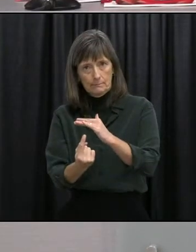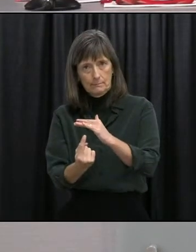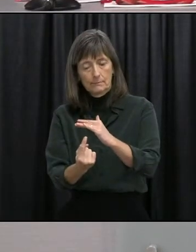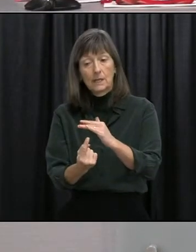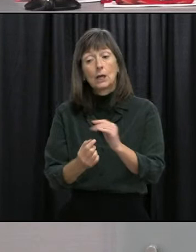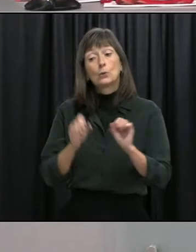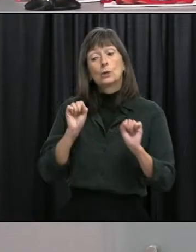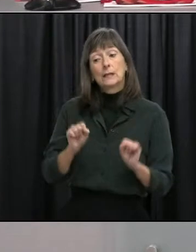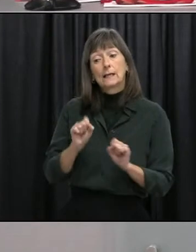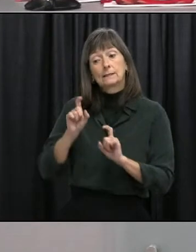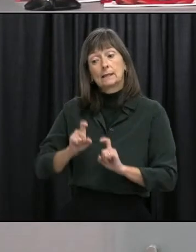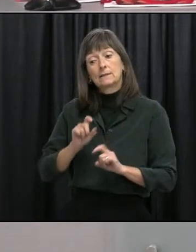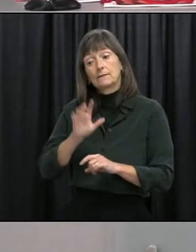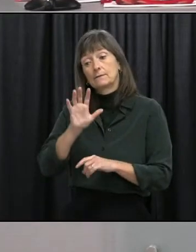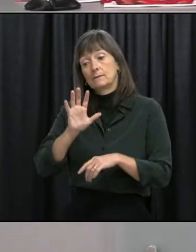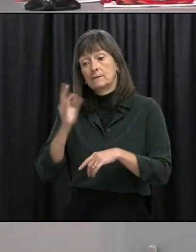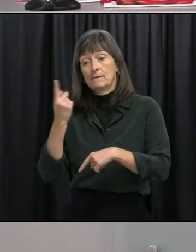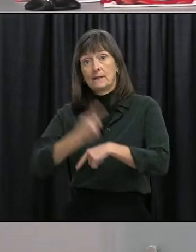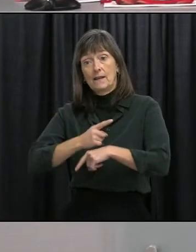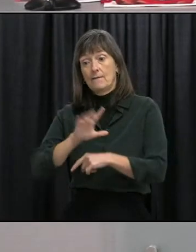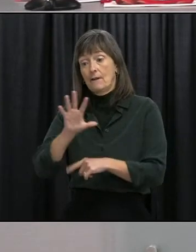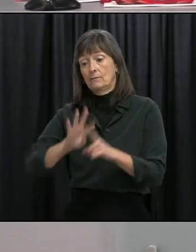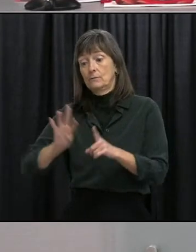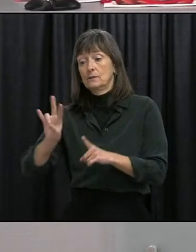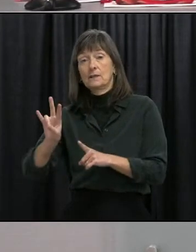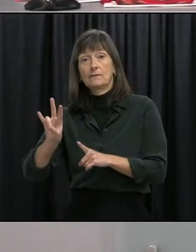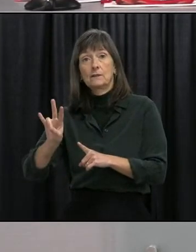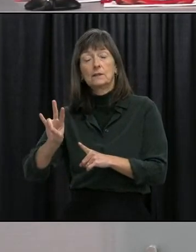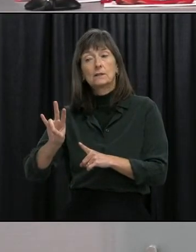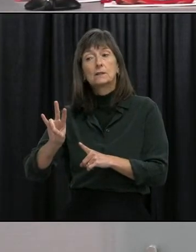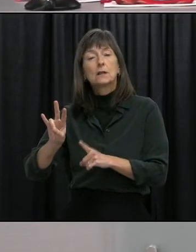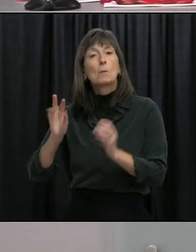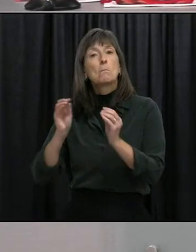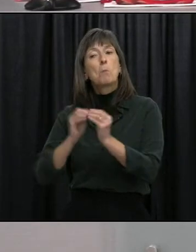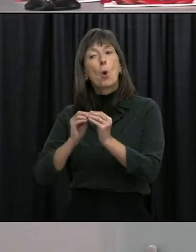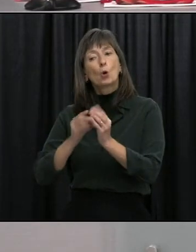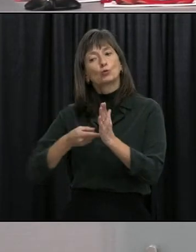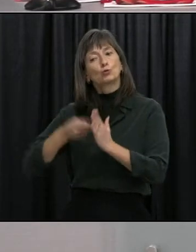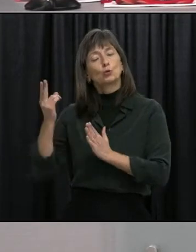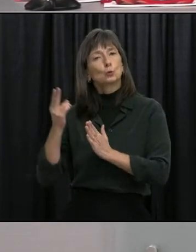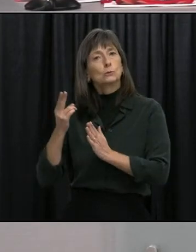days 5 to 7 certainly would be a little more sensitive,